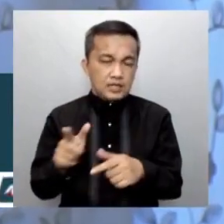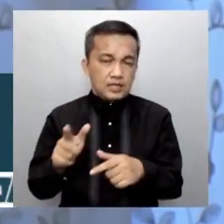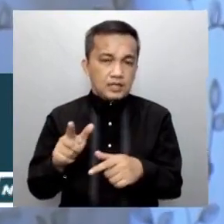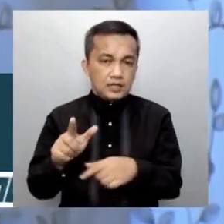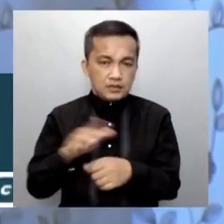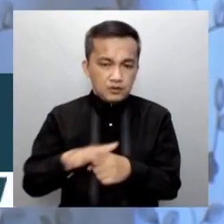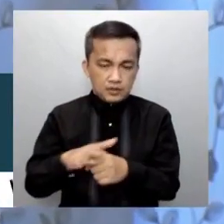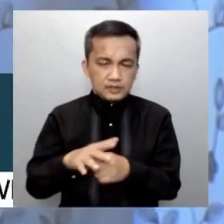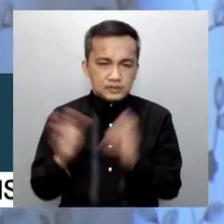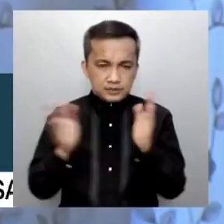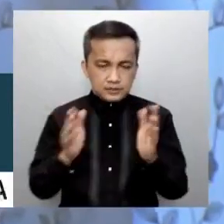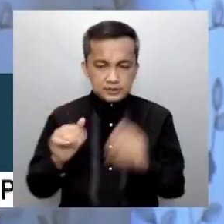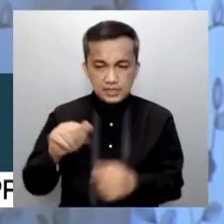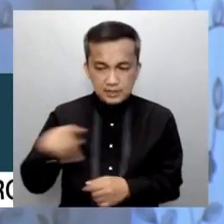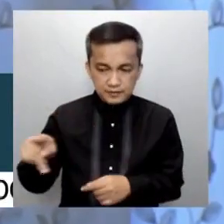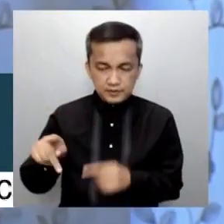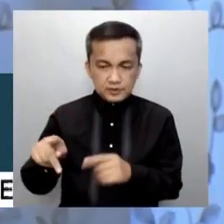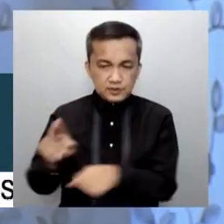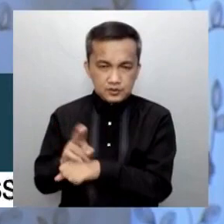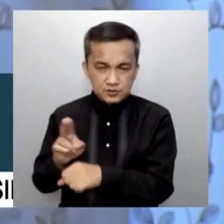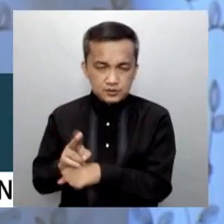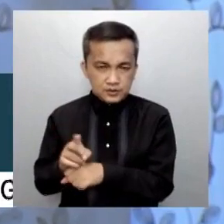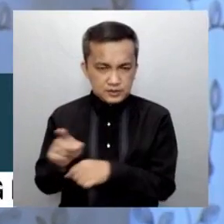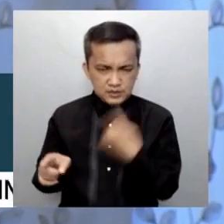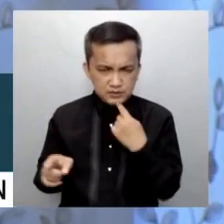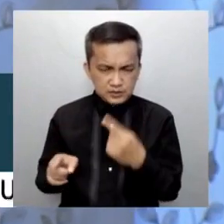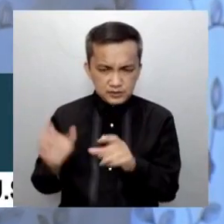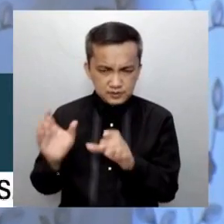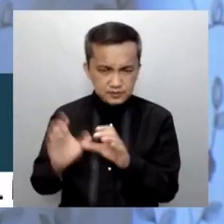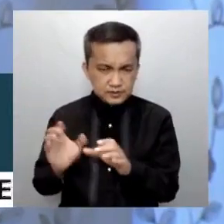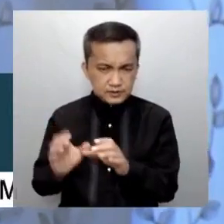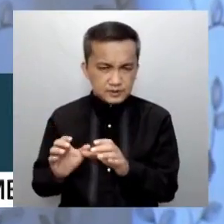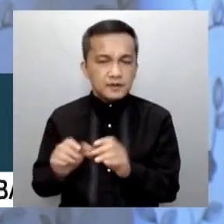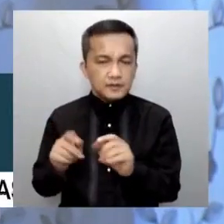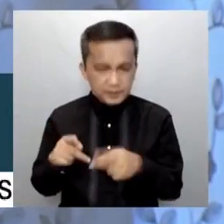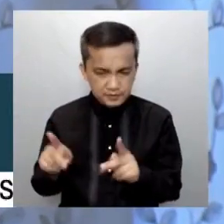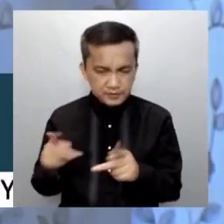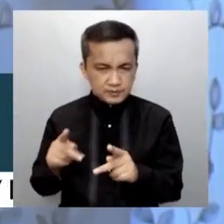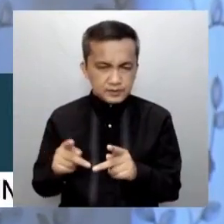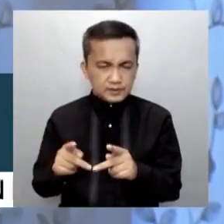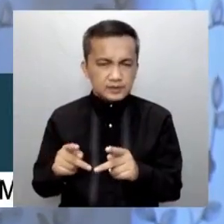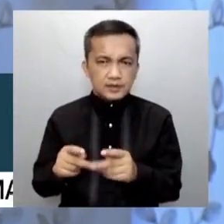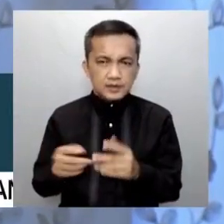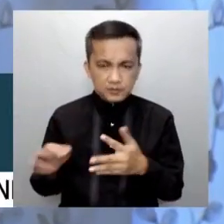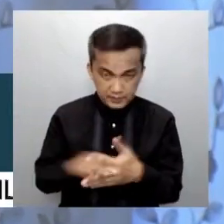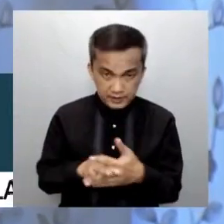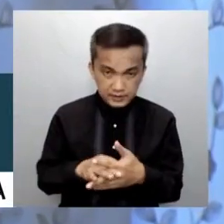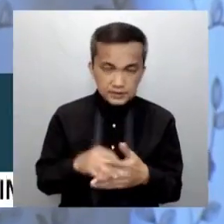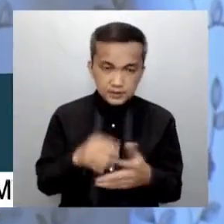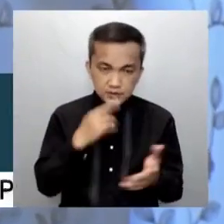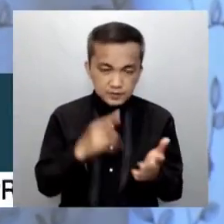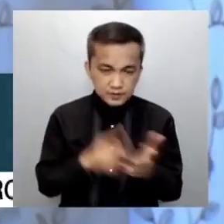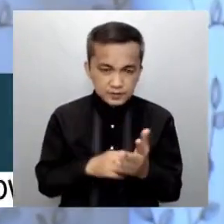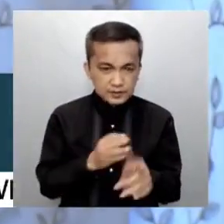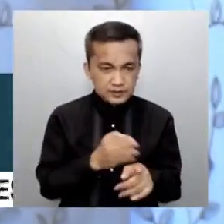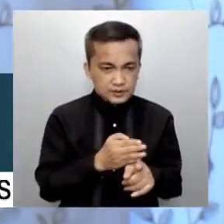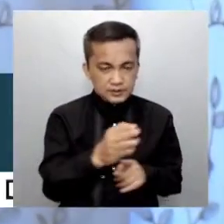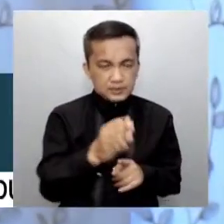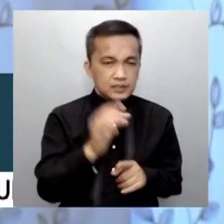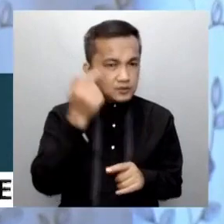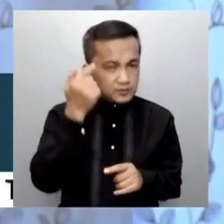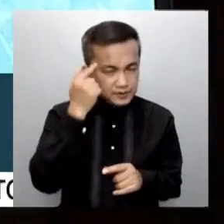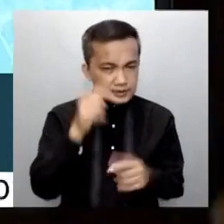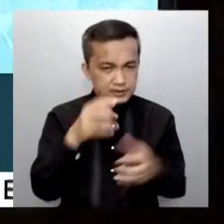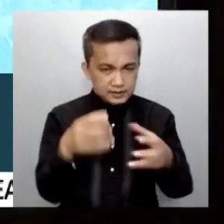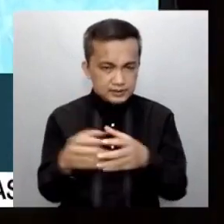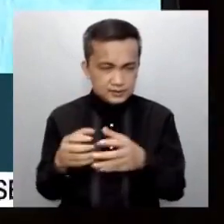a user can apply for clearances, certifications, and permits, file complaints or reports directly to government agencies, and